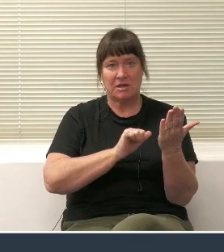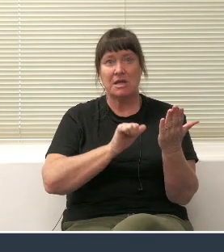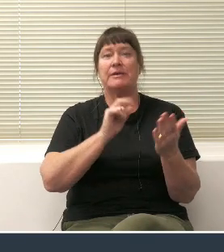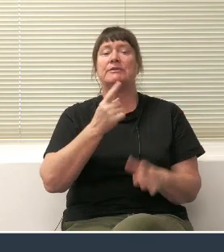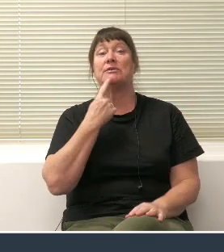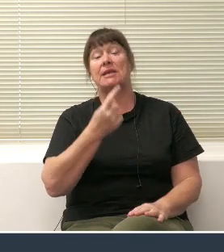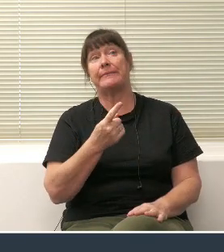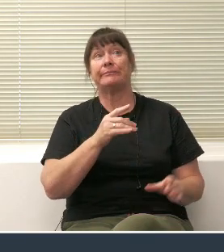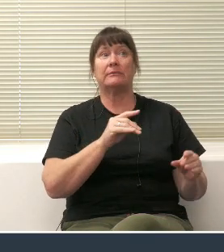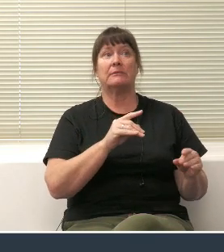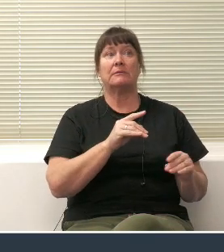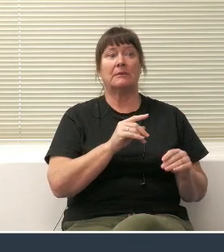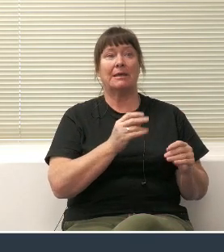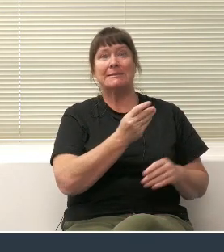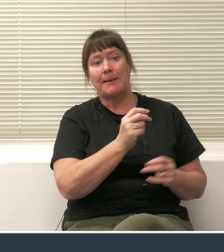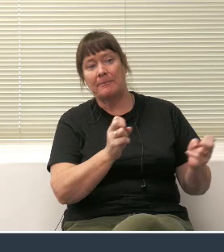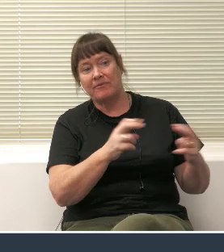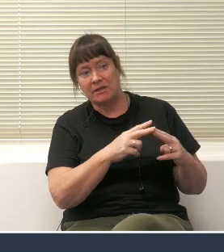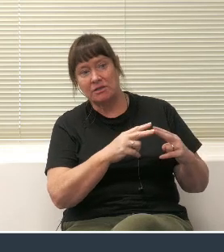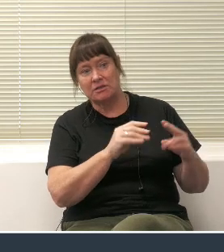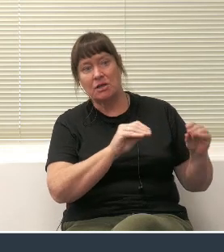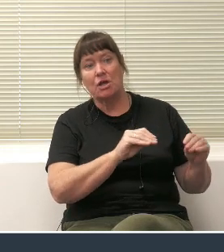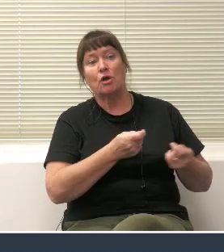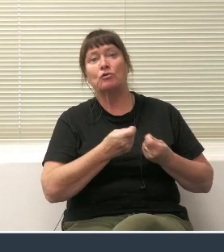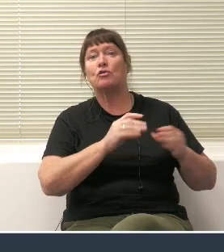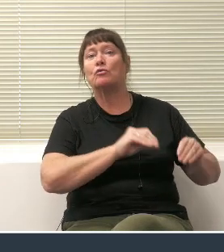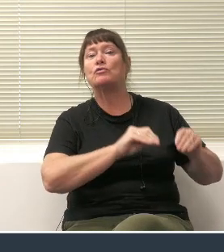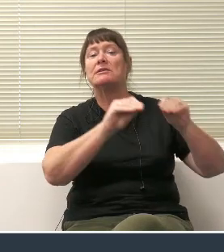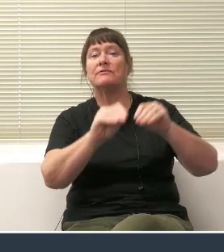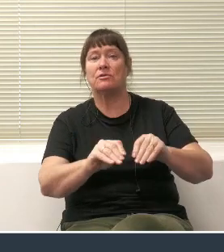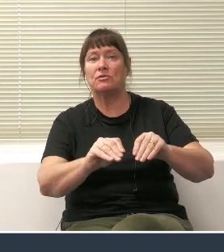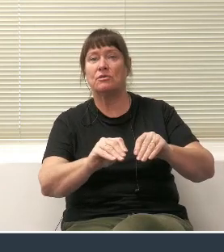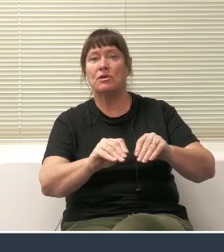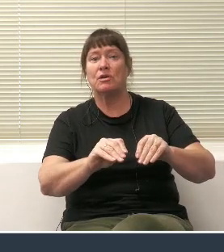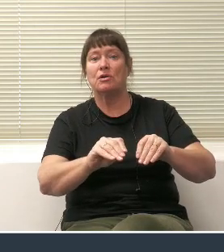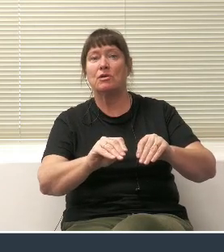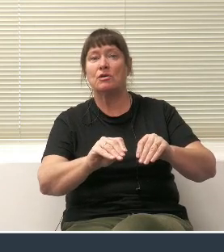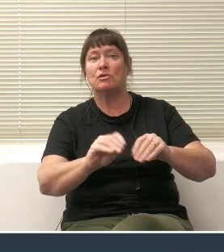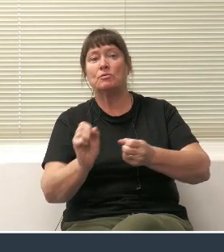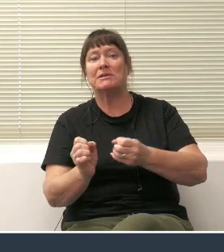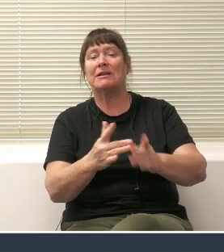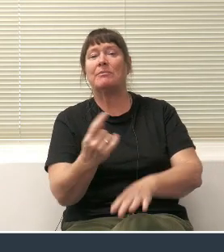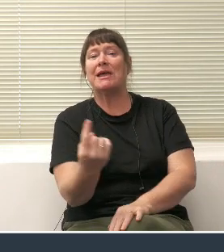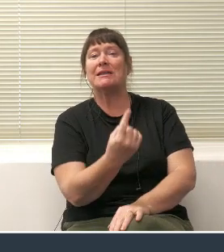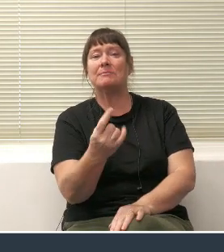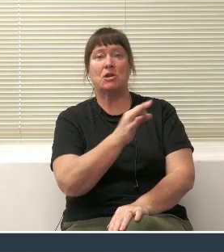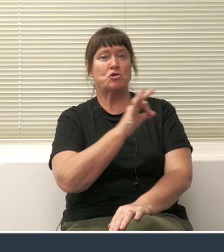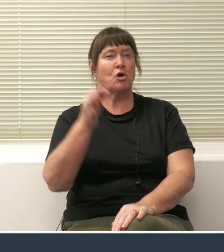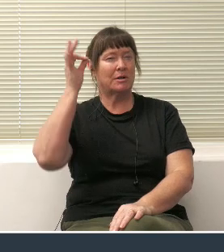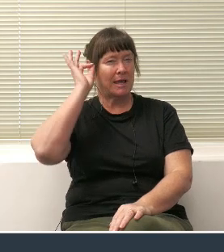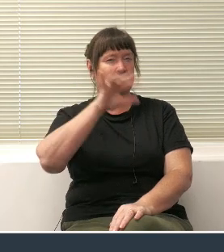say the transfer of some villages the transfer of control of some villages to be delivered by independent